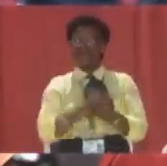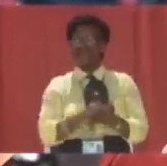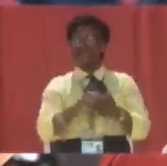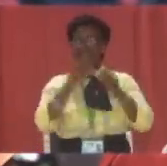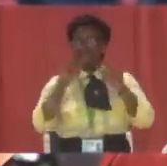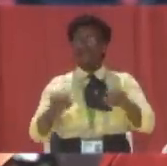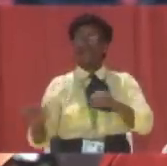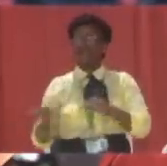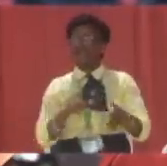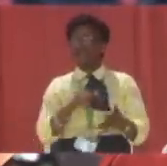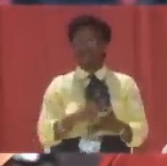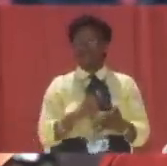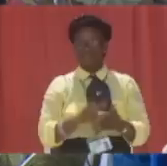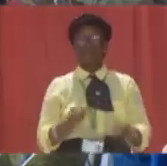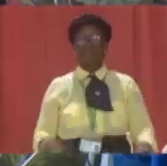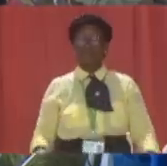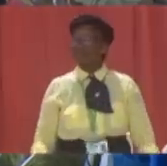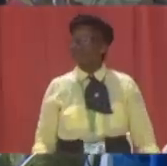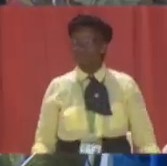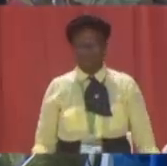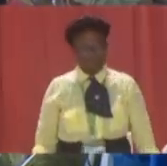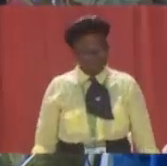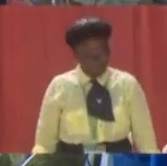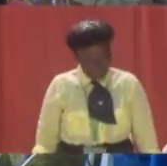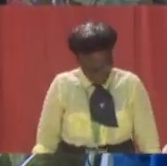Thank you, Father.